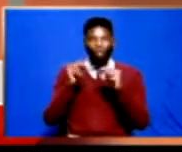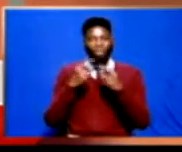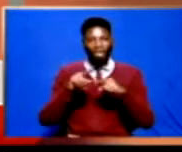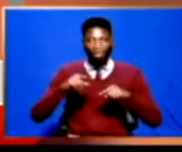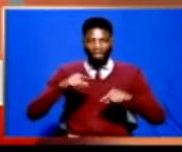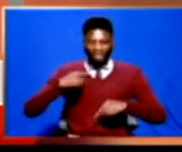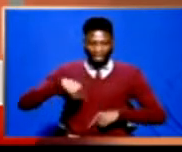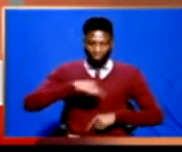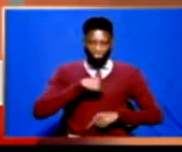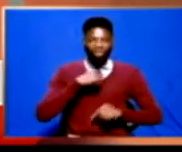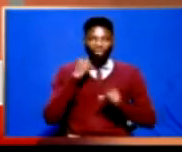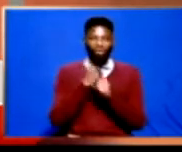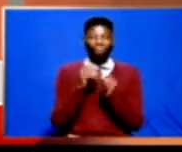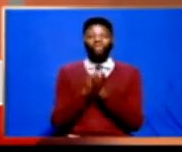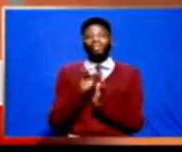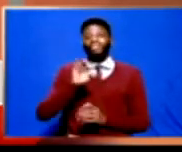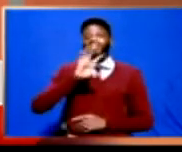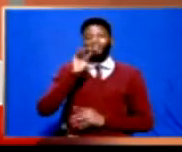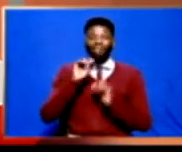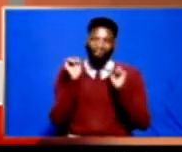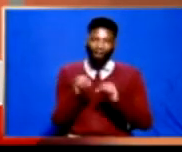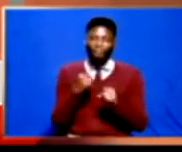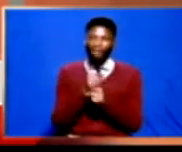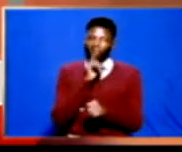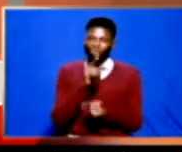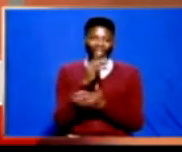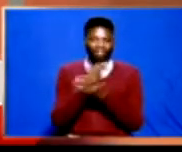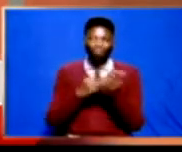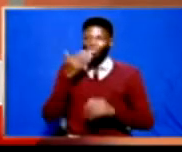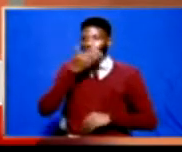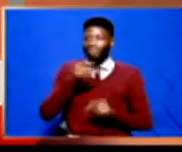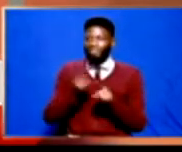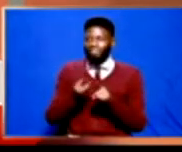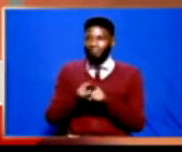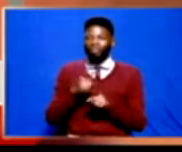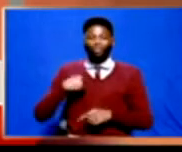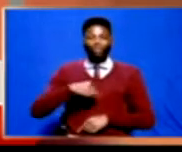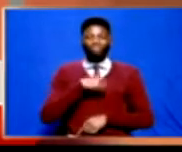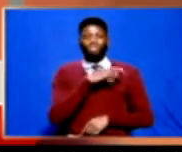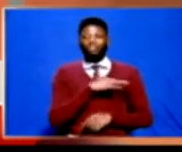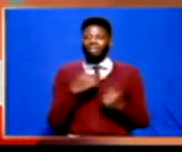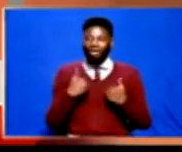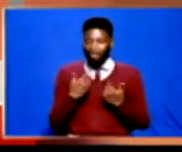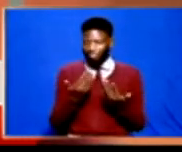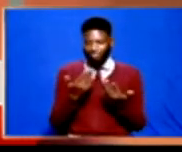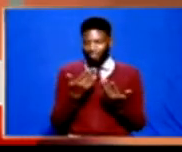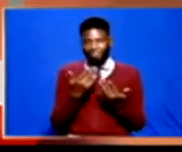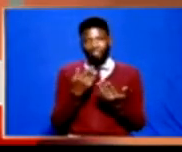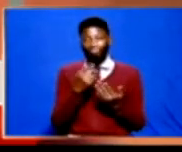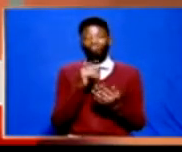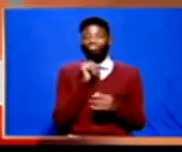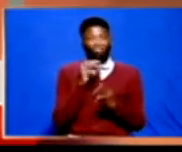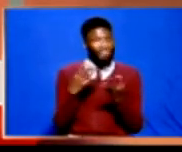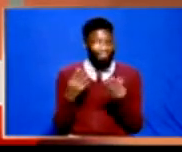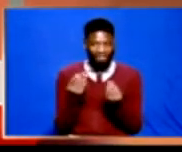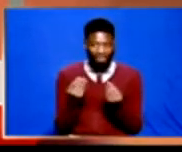our East African partners to make sure that some of this oil works for us. It's a long shot, as some